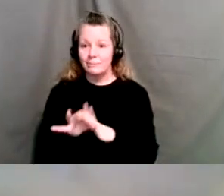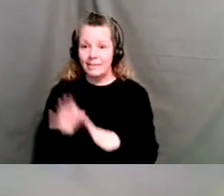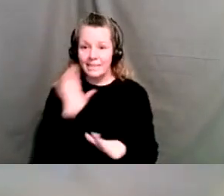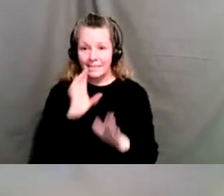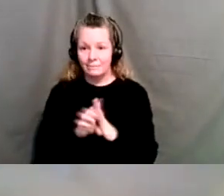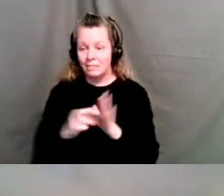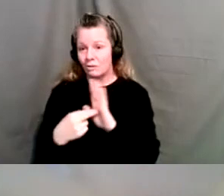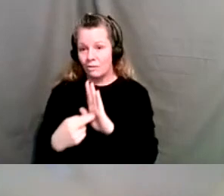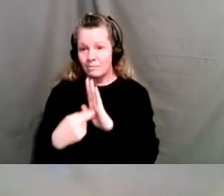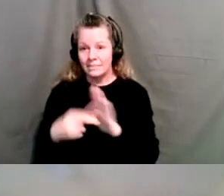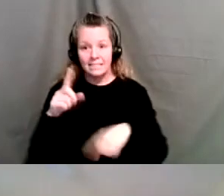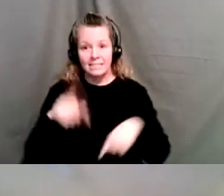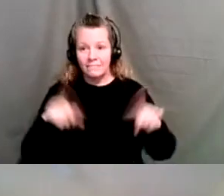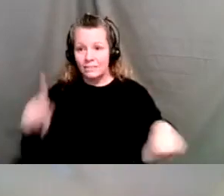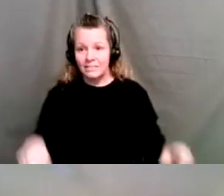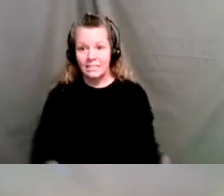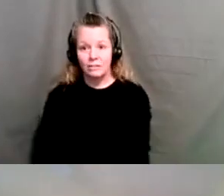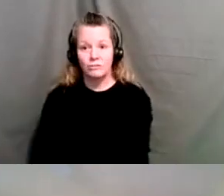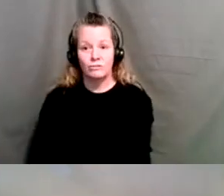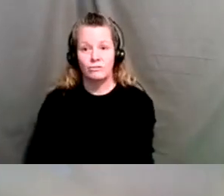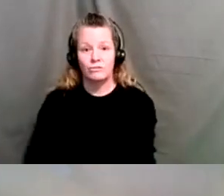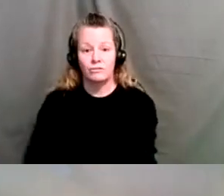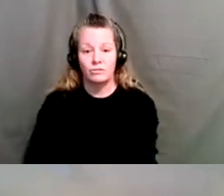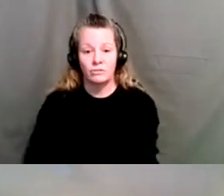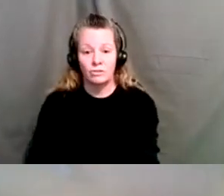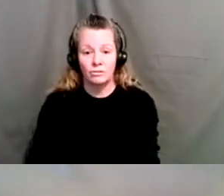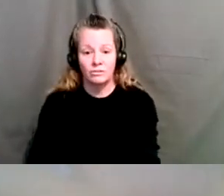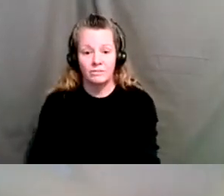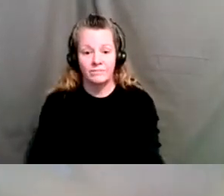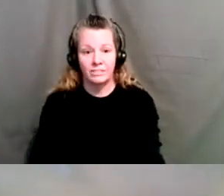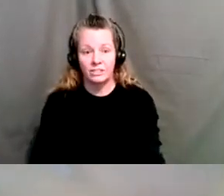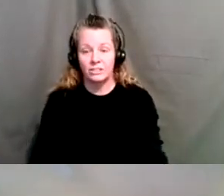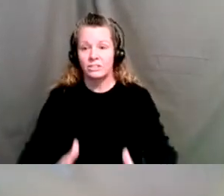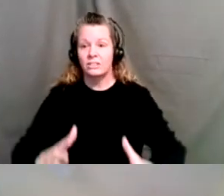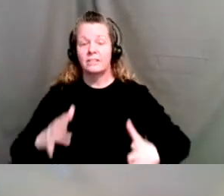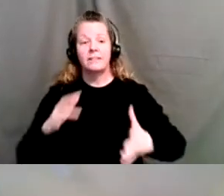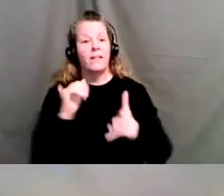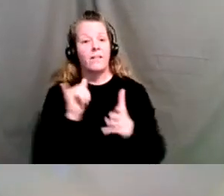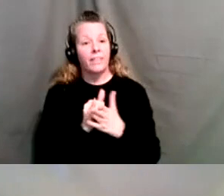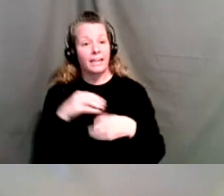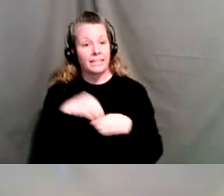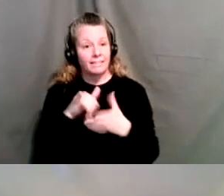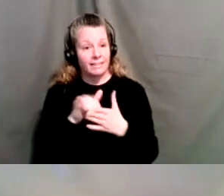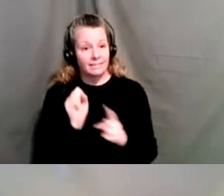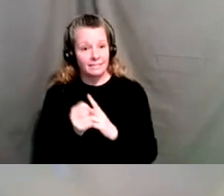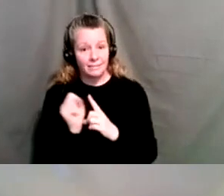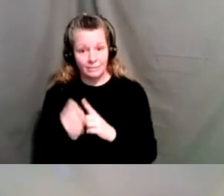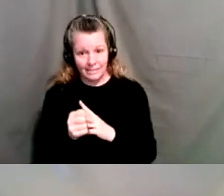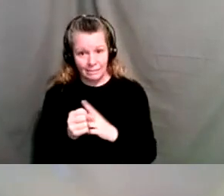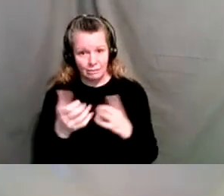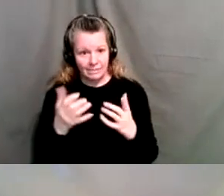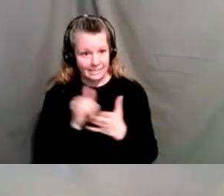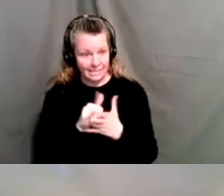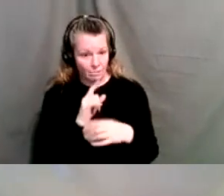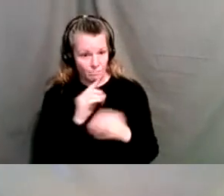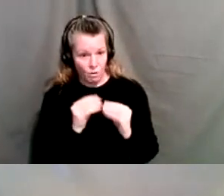represents diversity that is maybe more aspirational than real? Mm-hmm. And in that case, are we